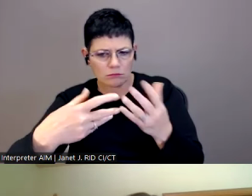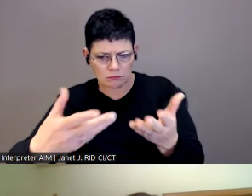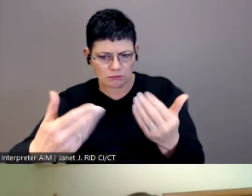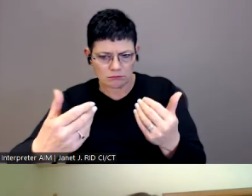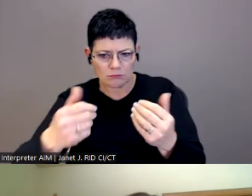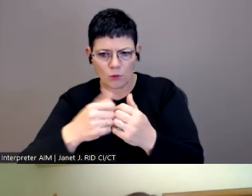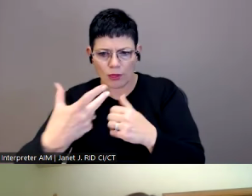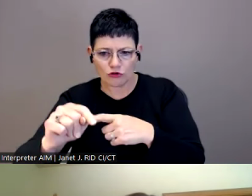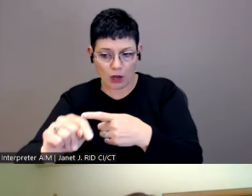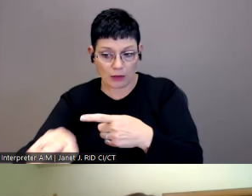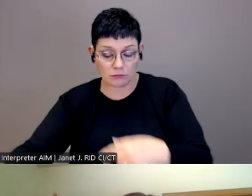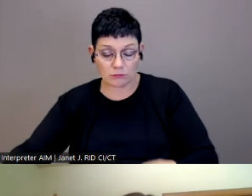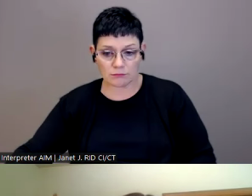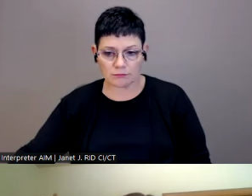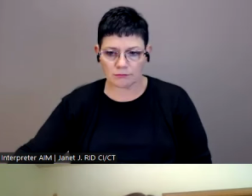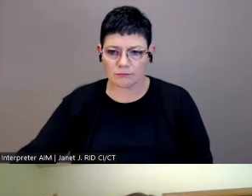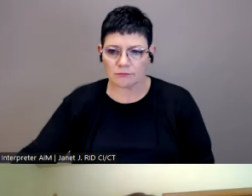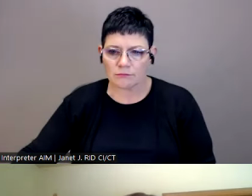chat.